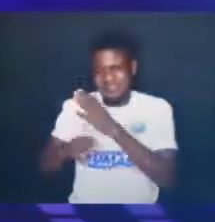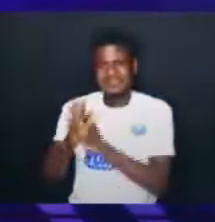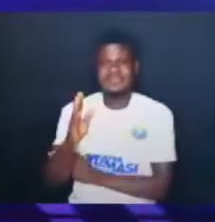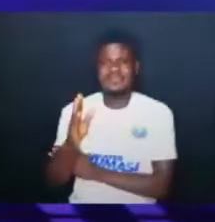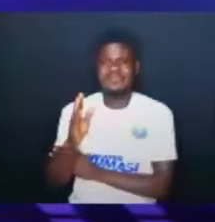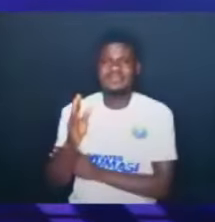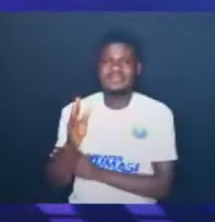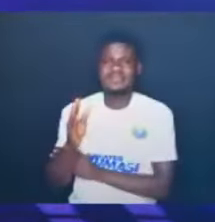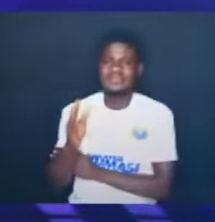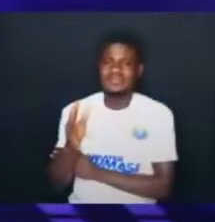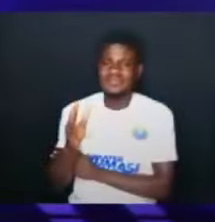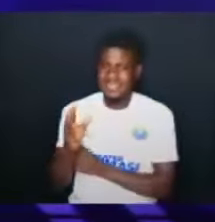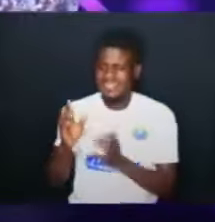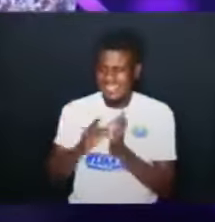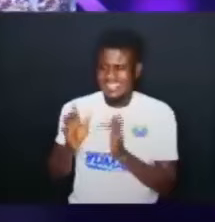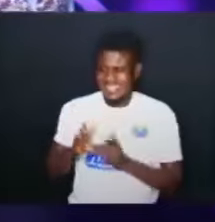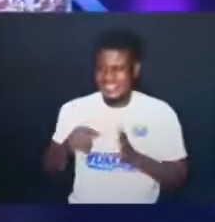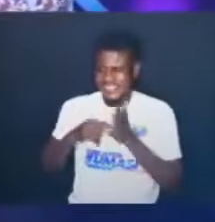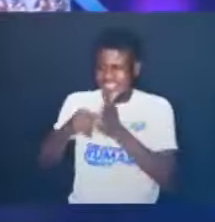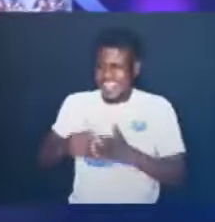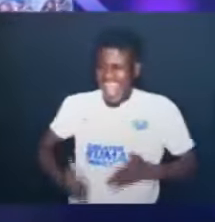Now he registers his excitement